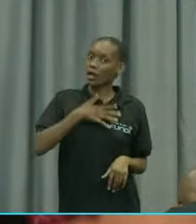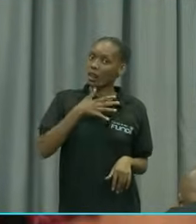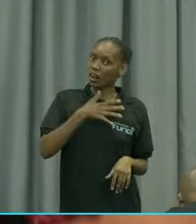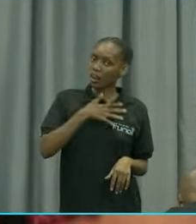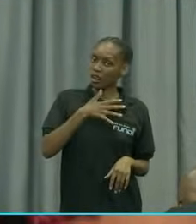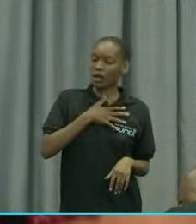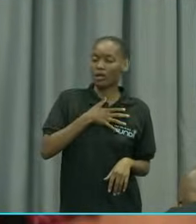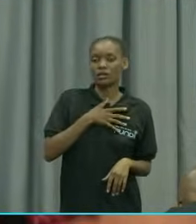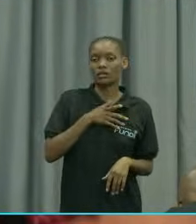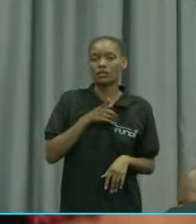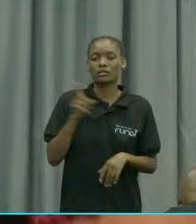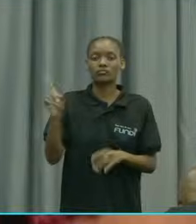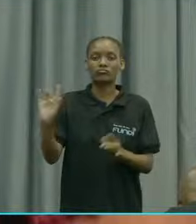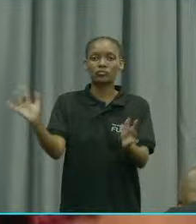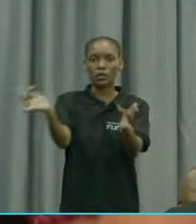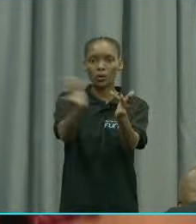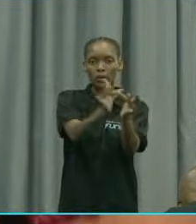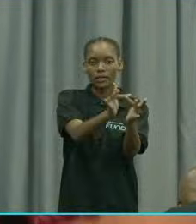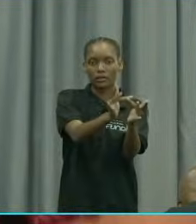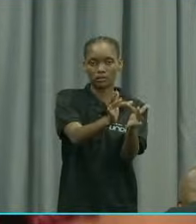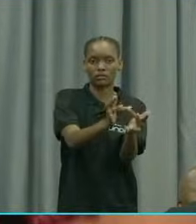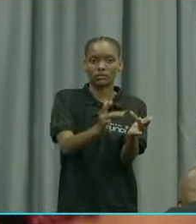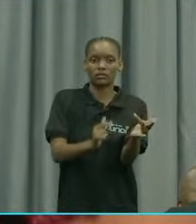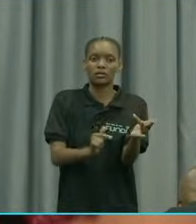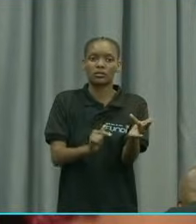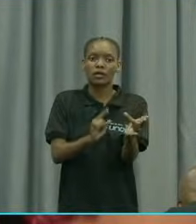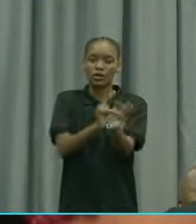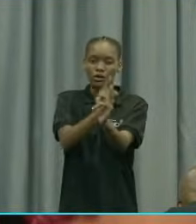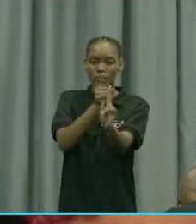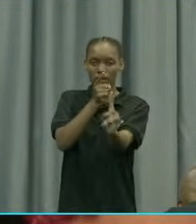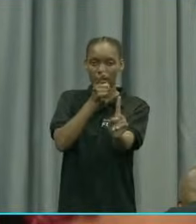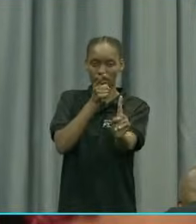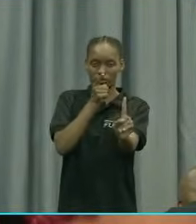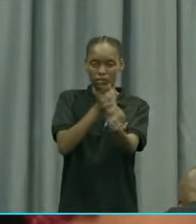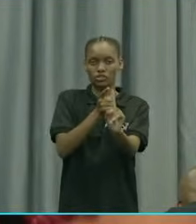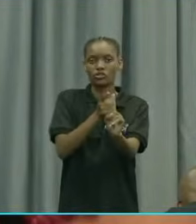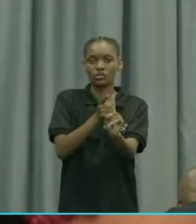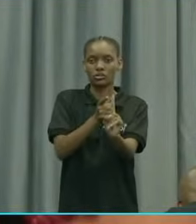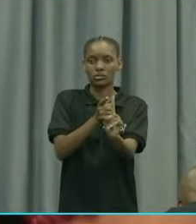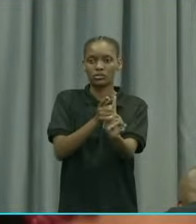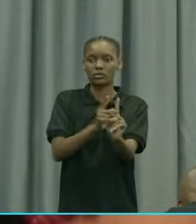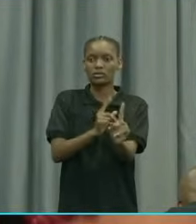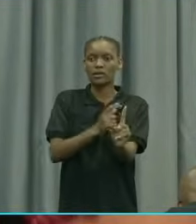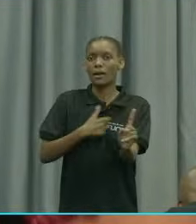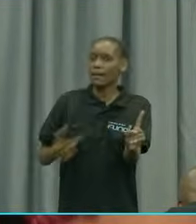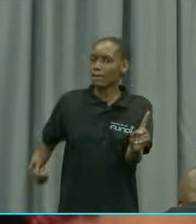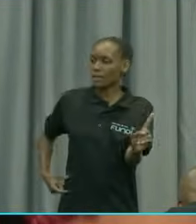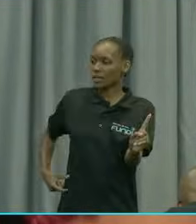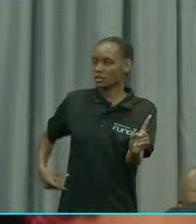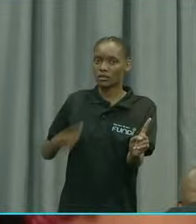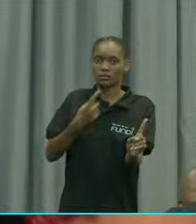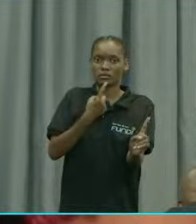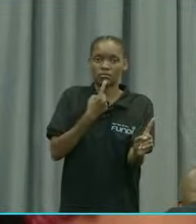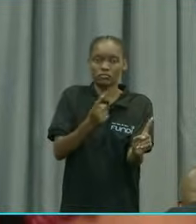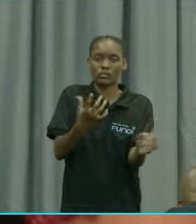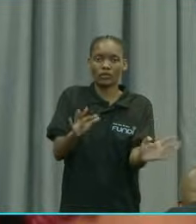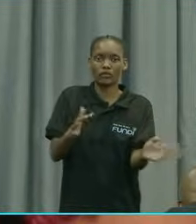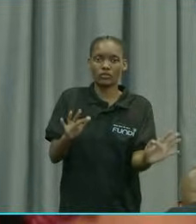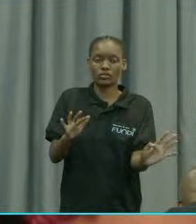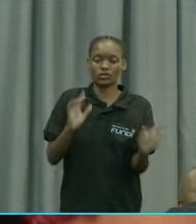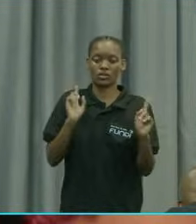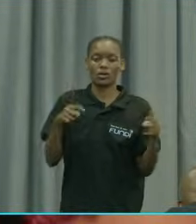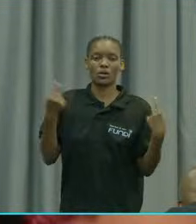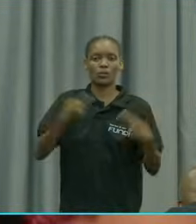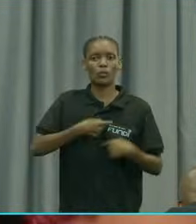able to connect this with the intention that the President has indicated. So we should